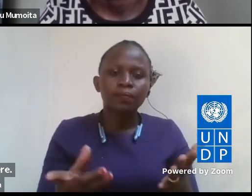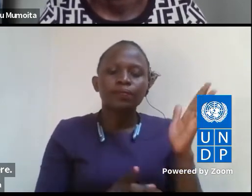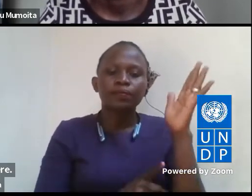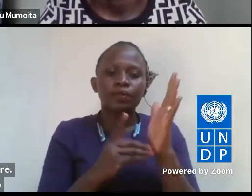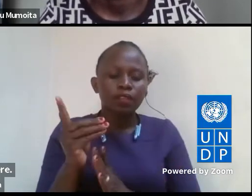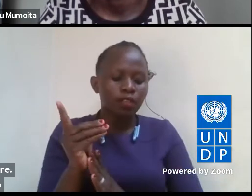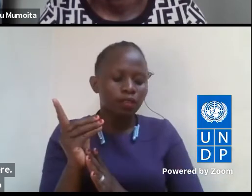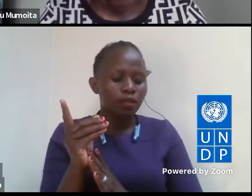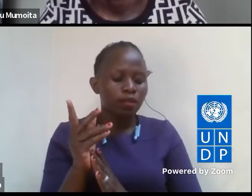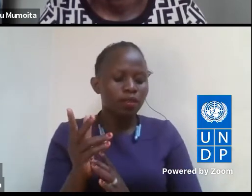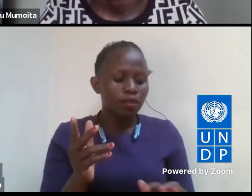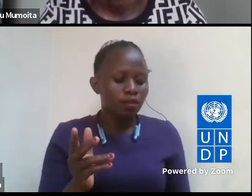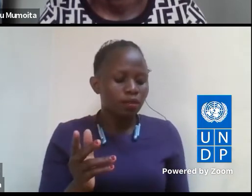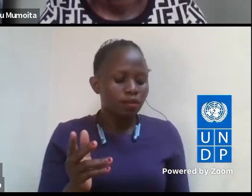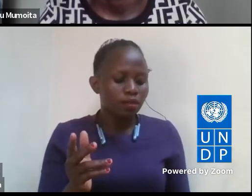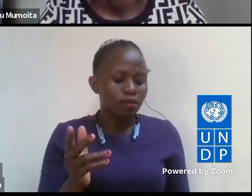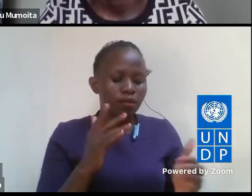drilling phase, or